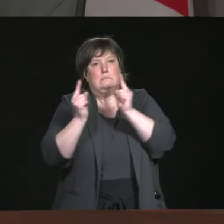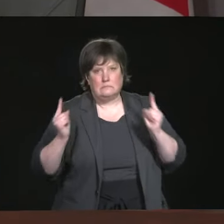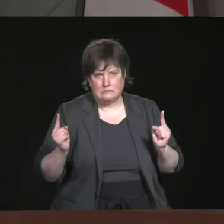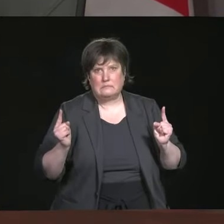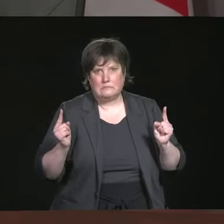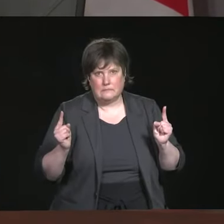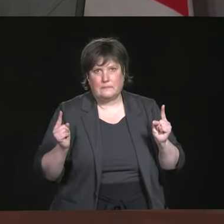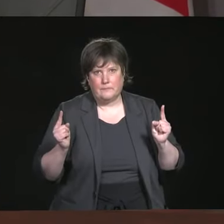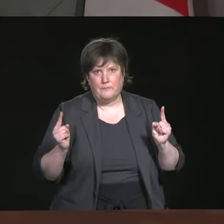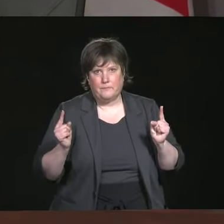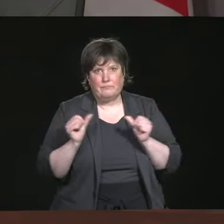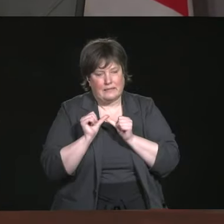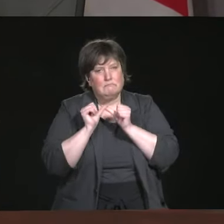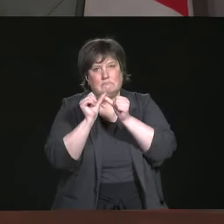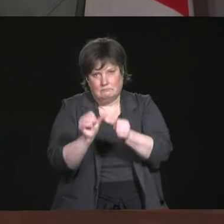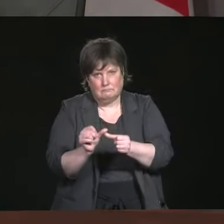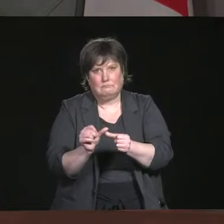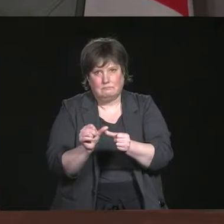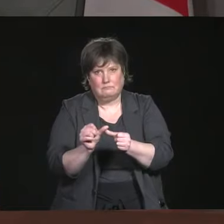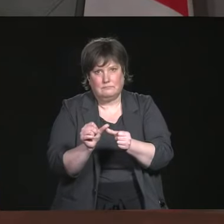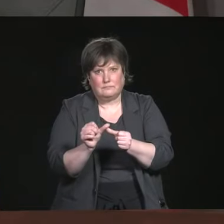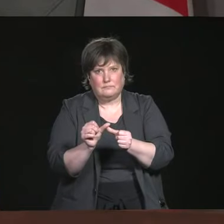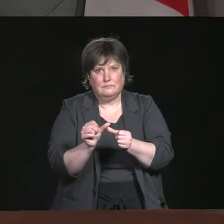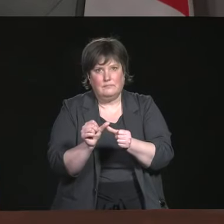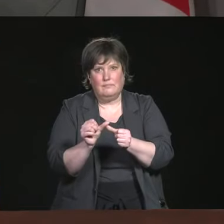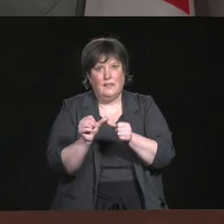Is the whole of society response.